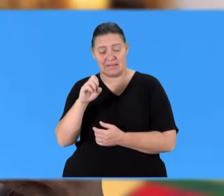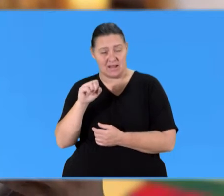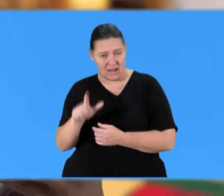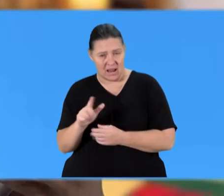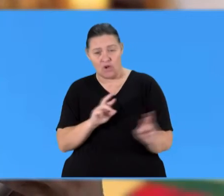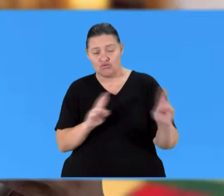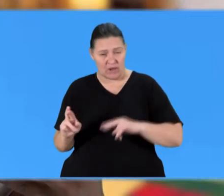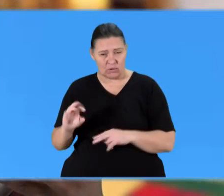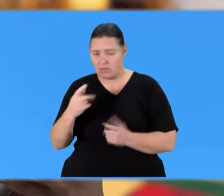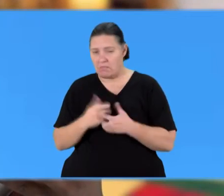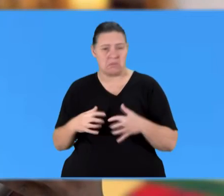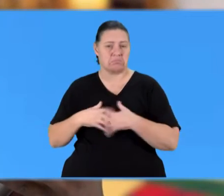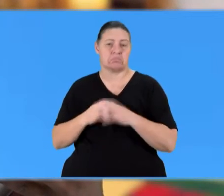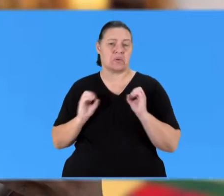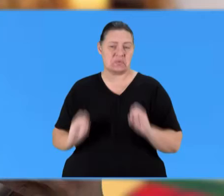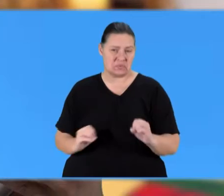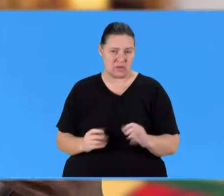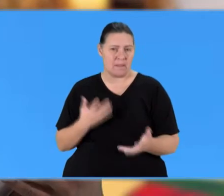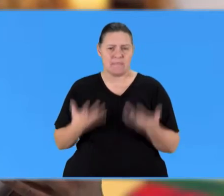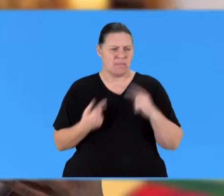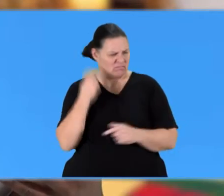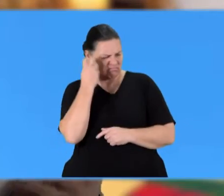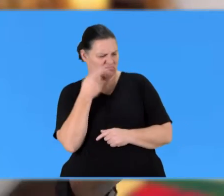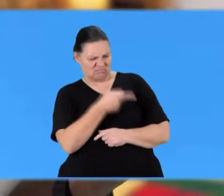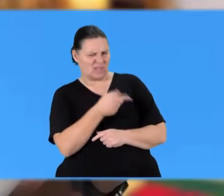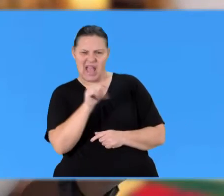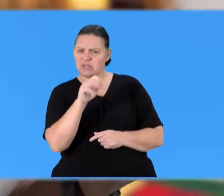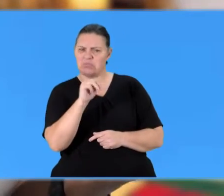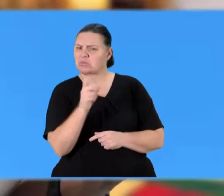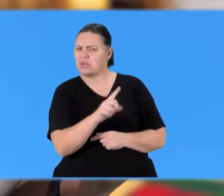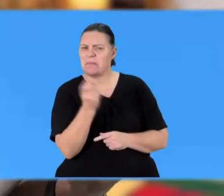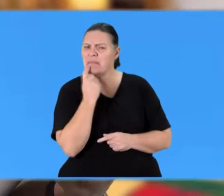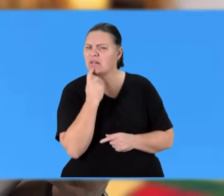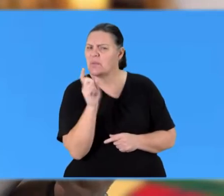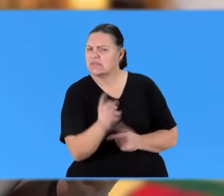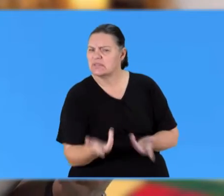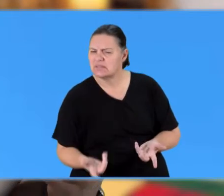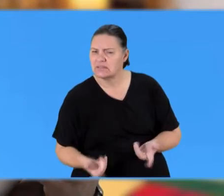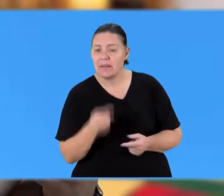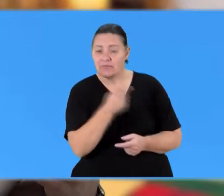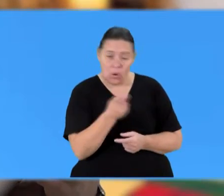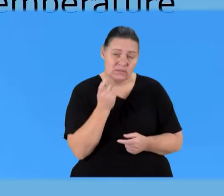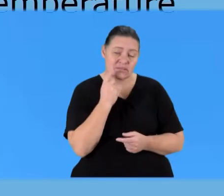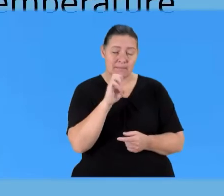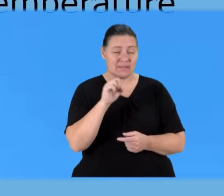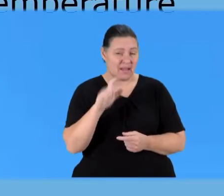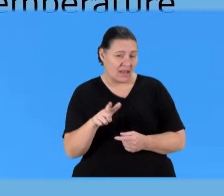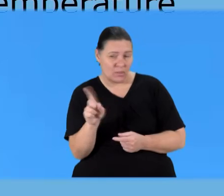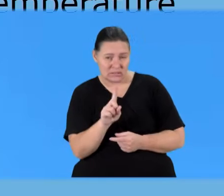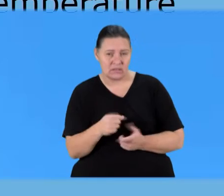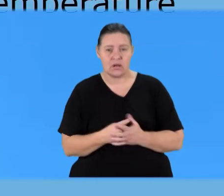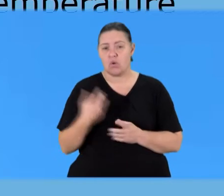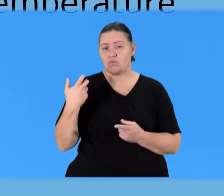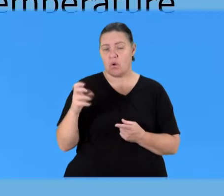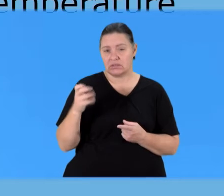they react with oxygen, they do not form the metal oxide. You may be wondering what those atoms are or what those metals are. So those metals,